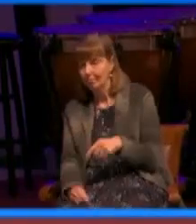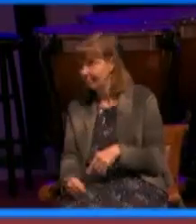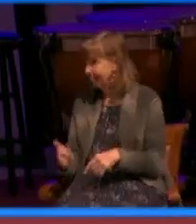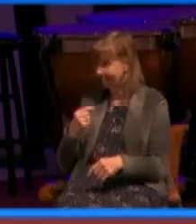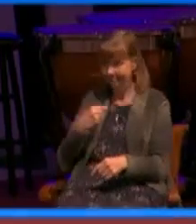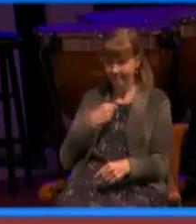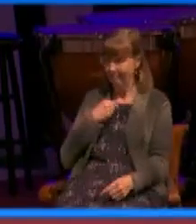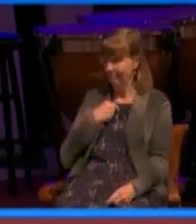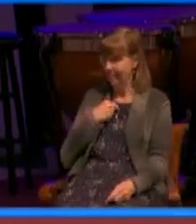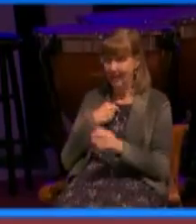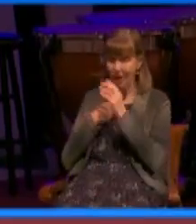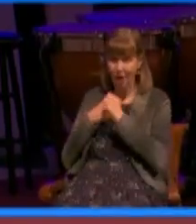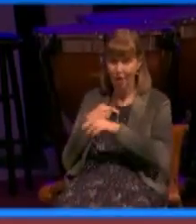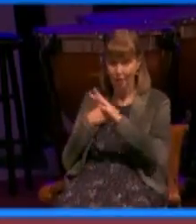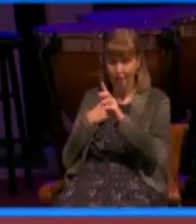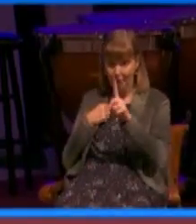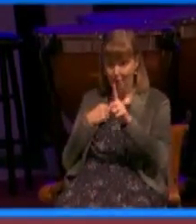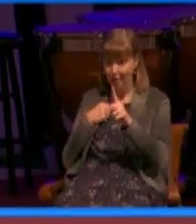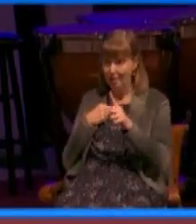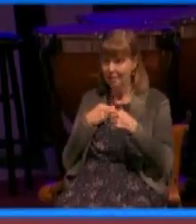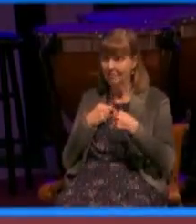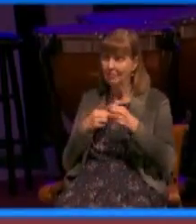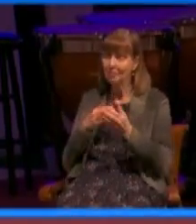back hurts when I wake up in the morning.